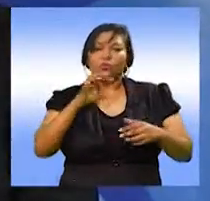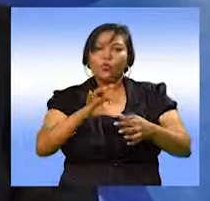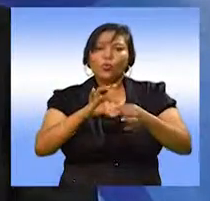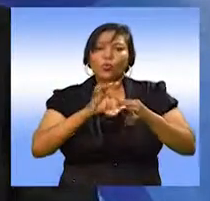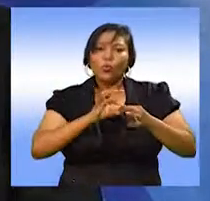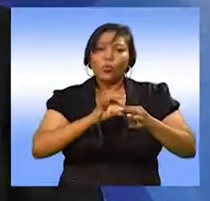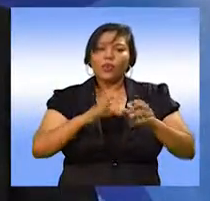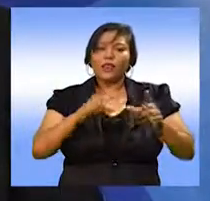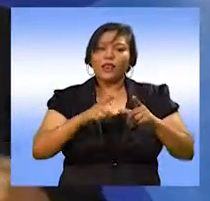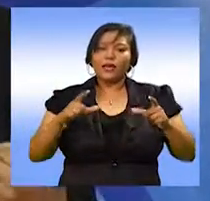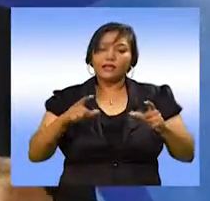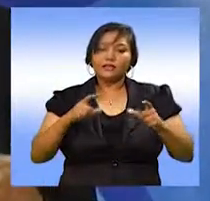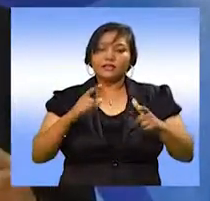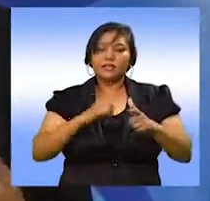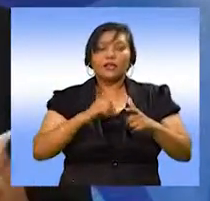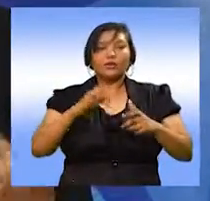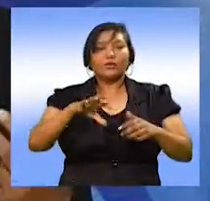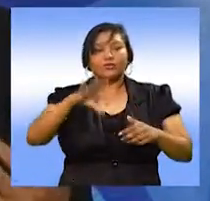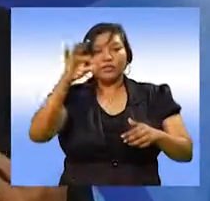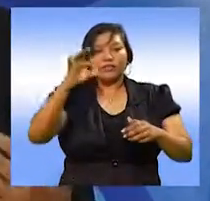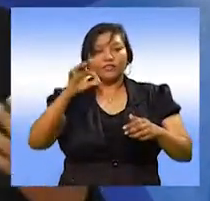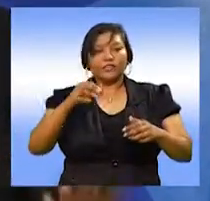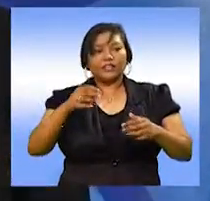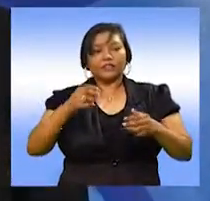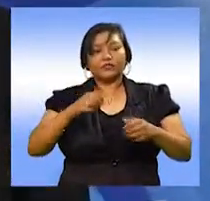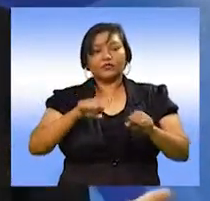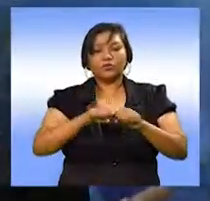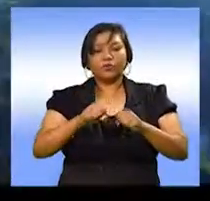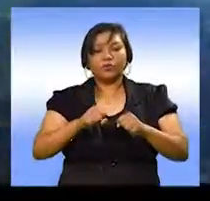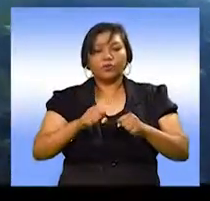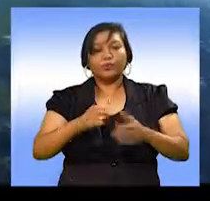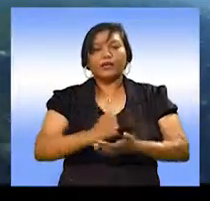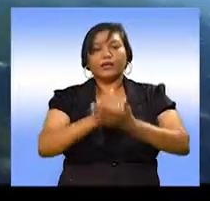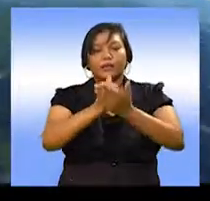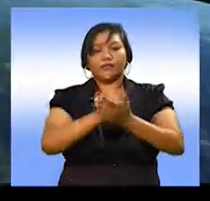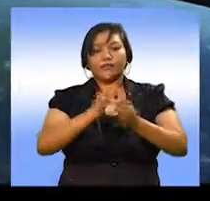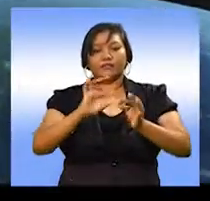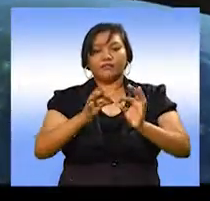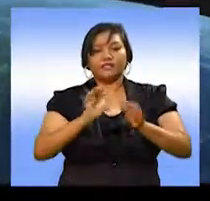of the rights holders in some cases, and we have also sought to play a role in that context.